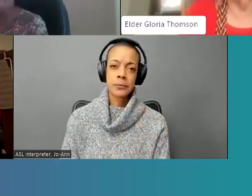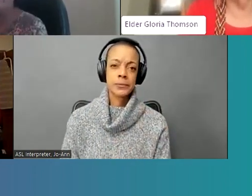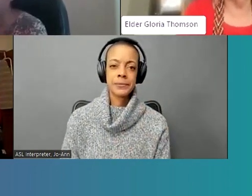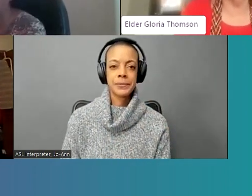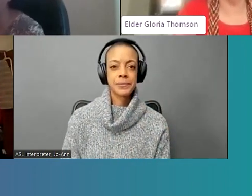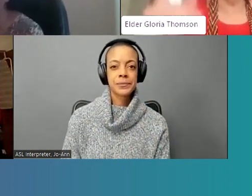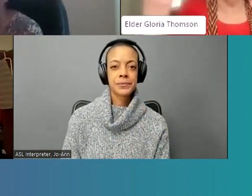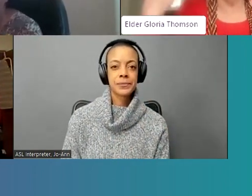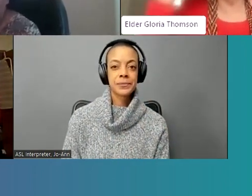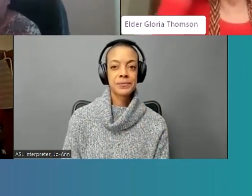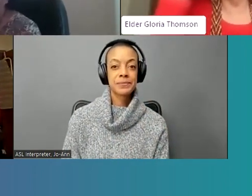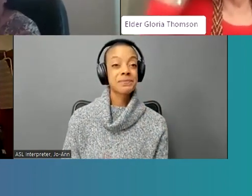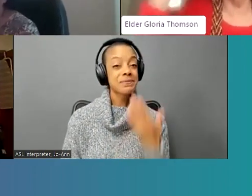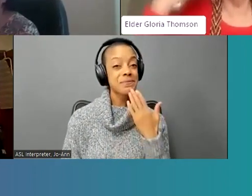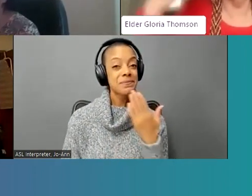Awesome. Hey, Gretch, Norma.